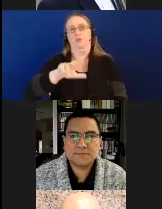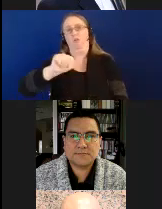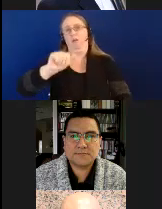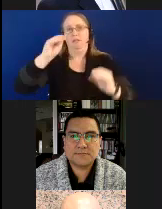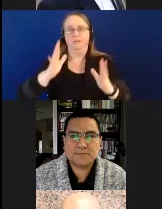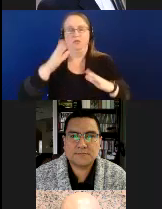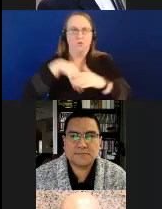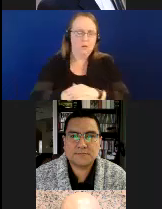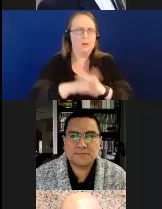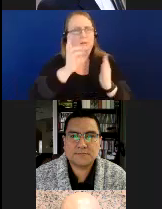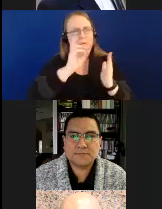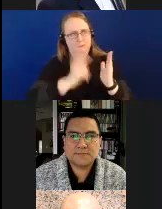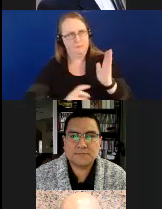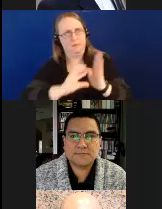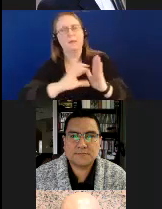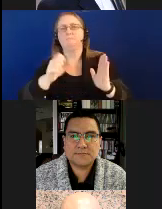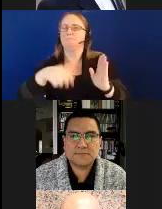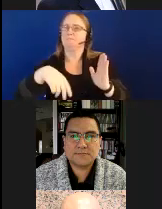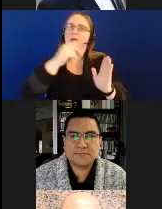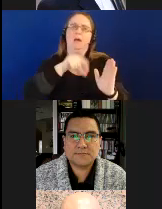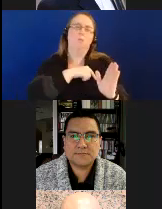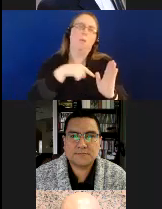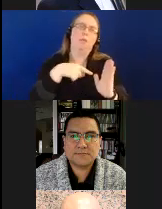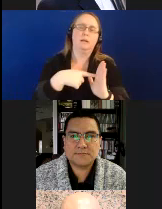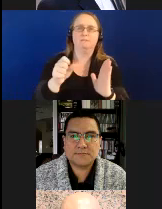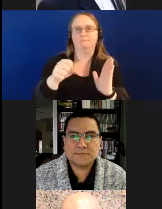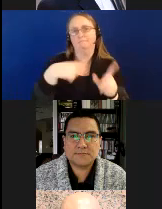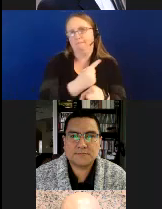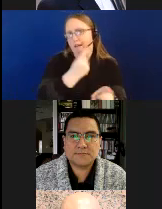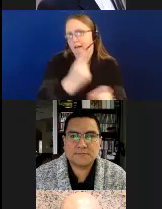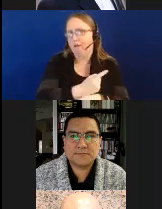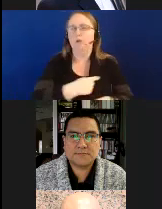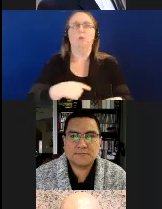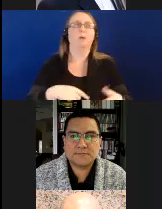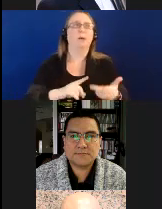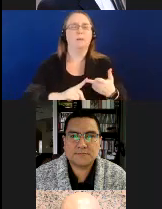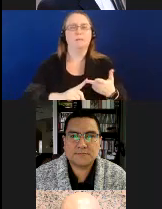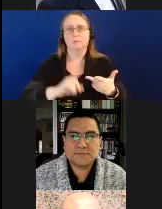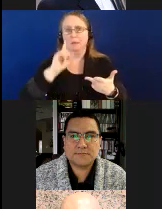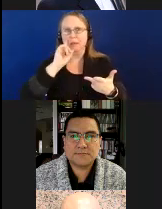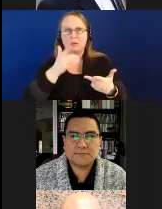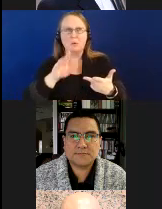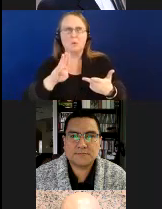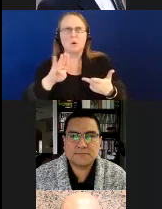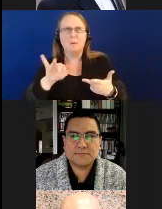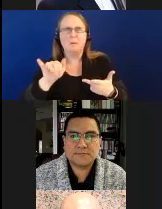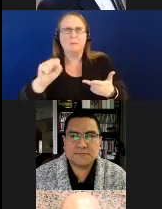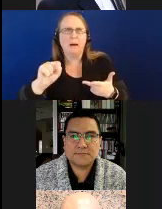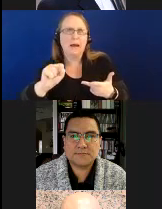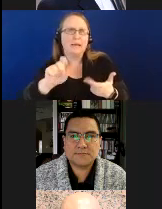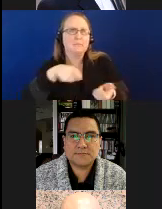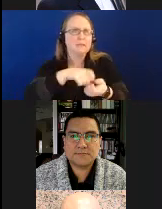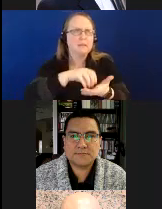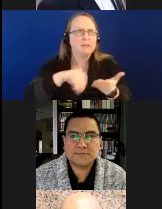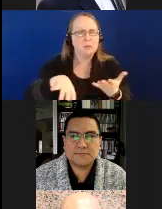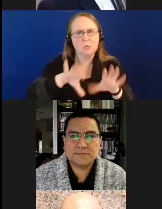look at these passages, say, yes, this is high quality. Yes, this is accurate. We don't think this is going to bias against any particular student